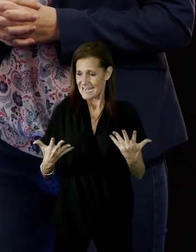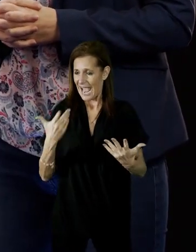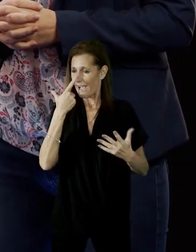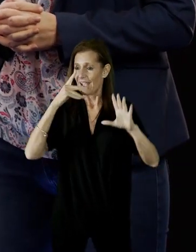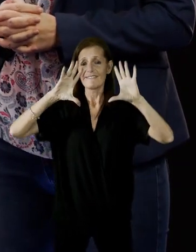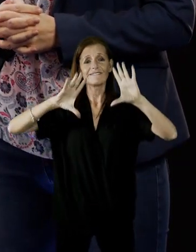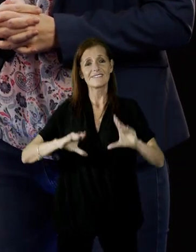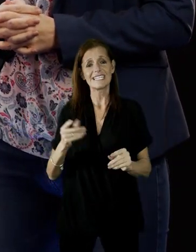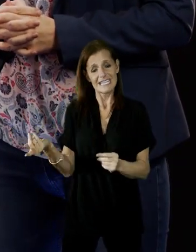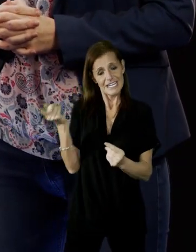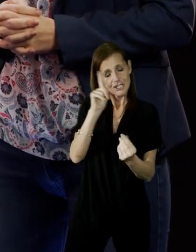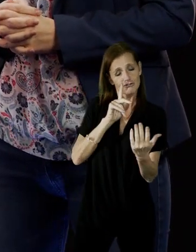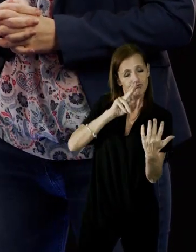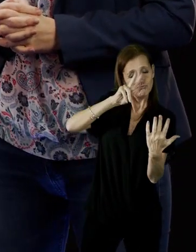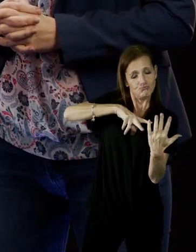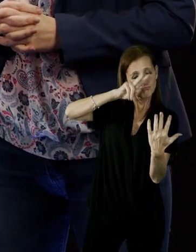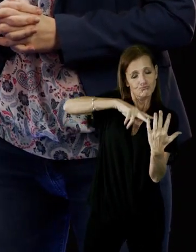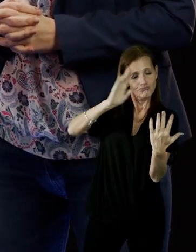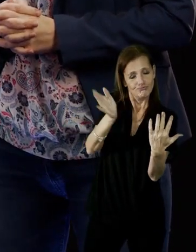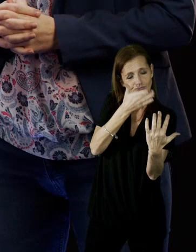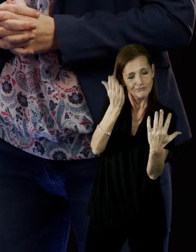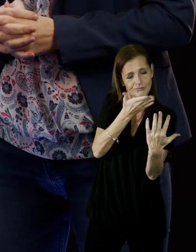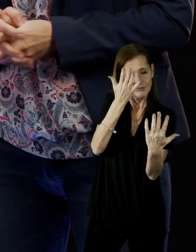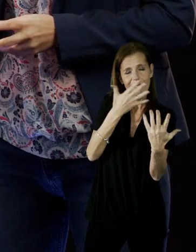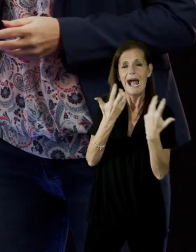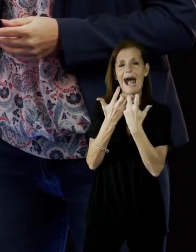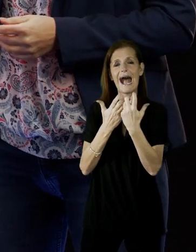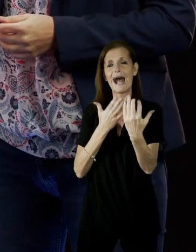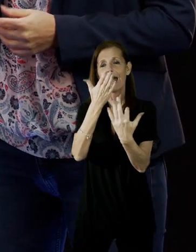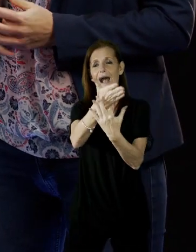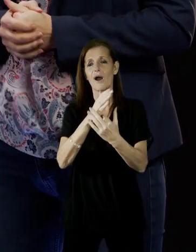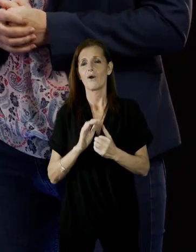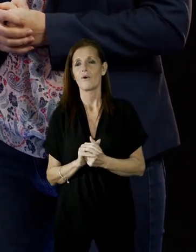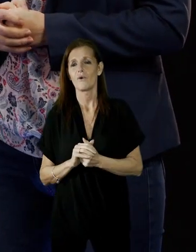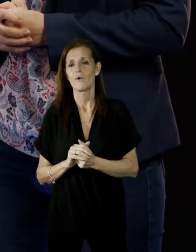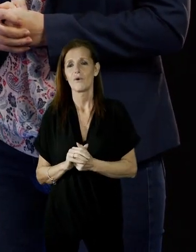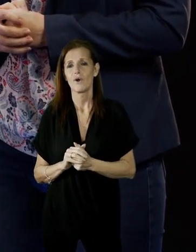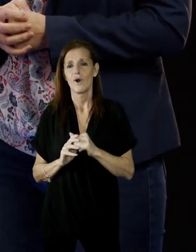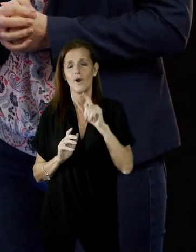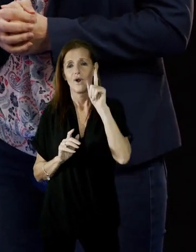see how to be accessible. So we've brought sign